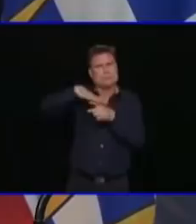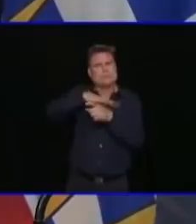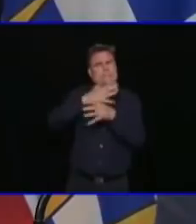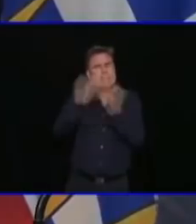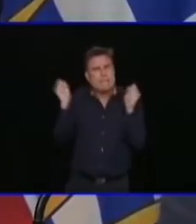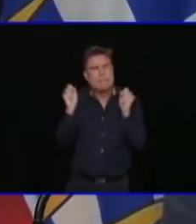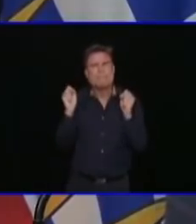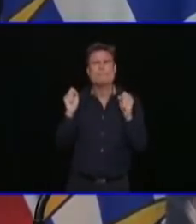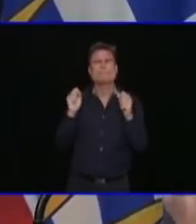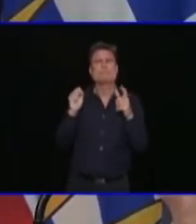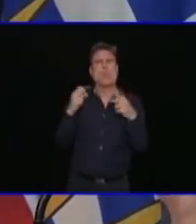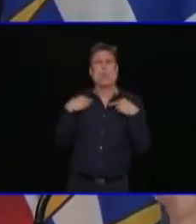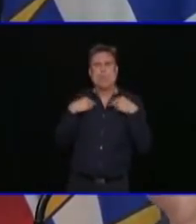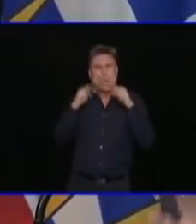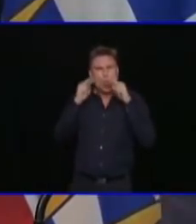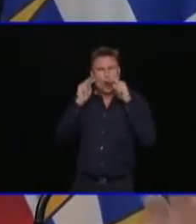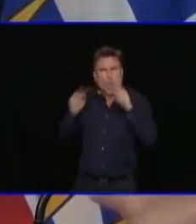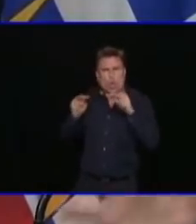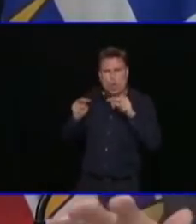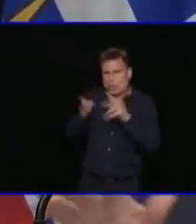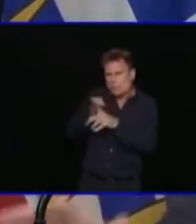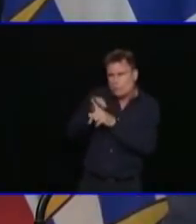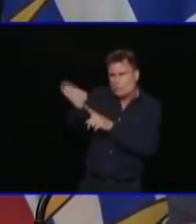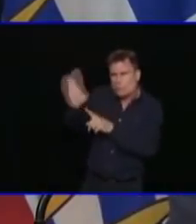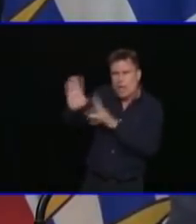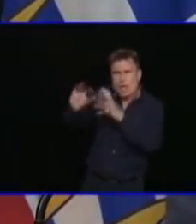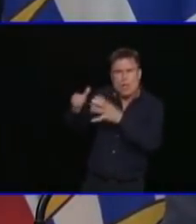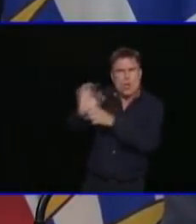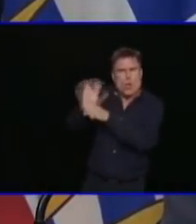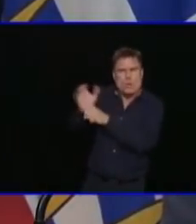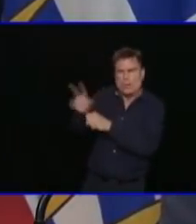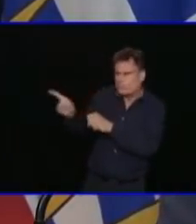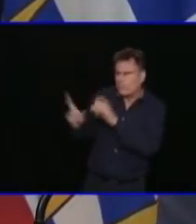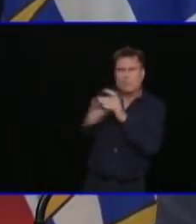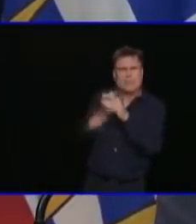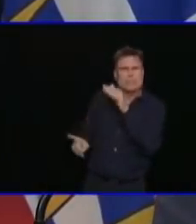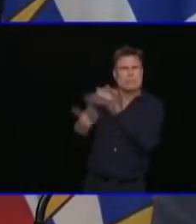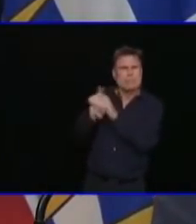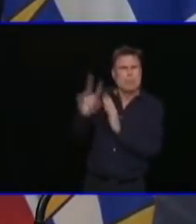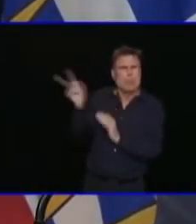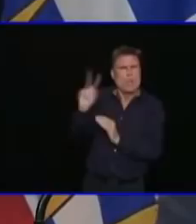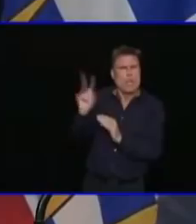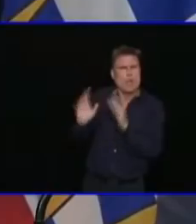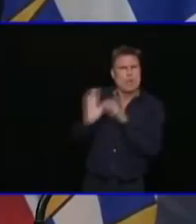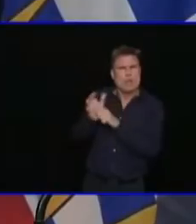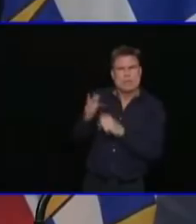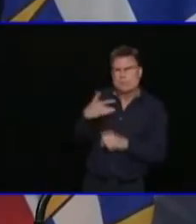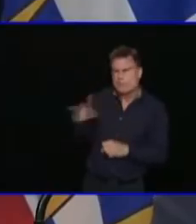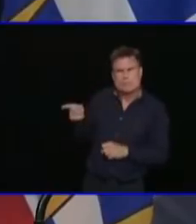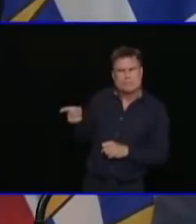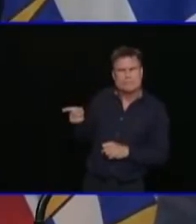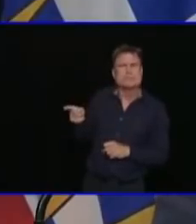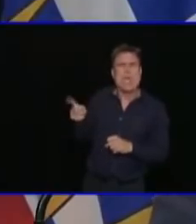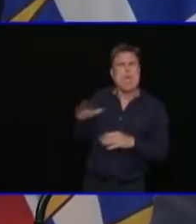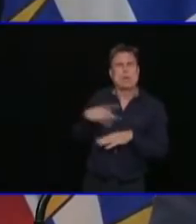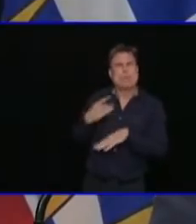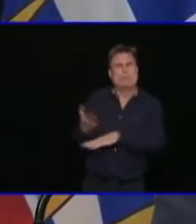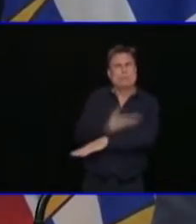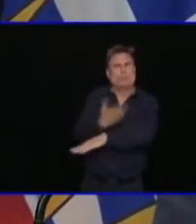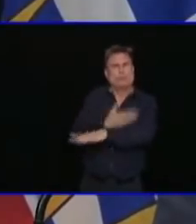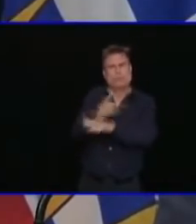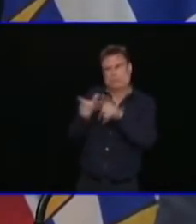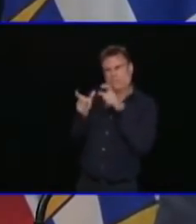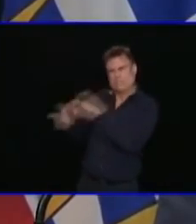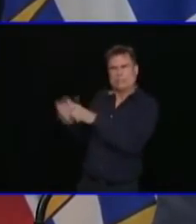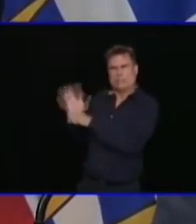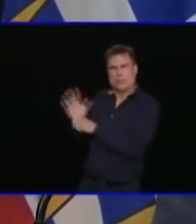at the measures that are important to try and reduce the spread in those settings. So we will be coming out later this week. We've been in the process